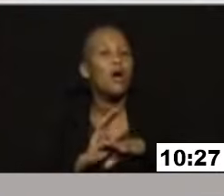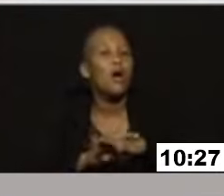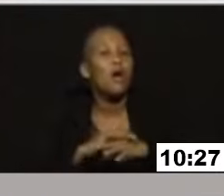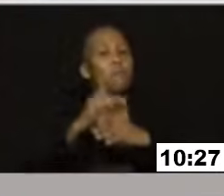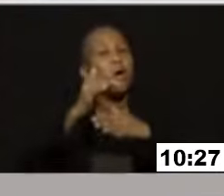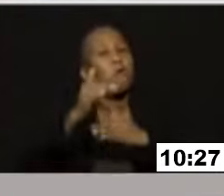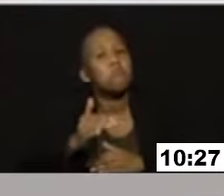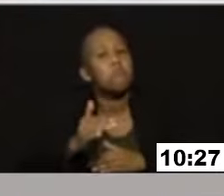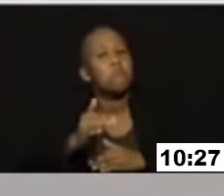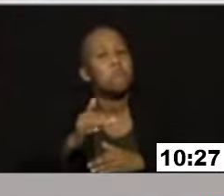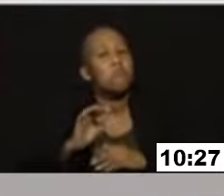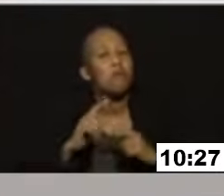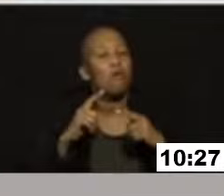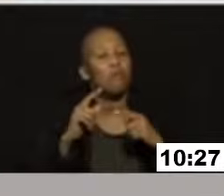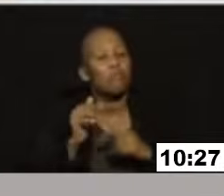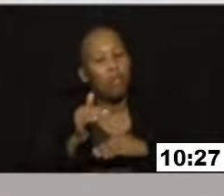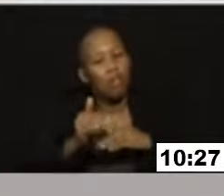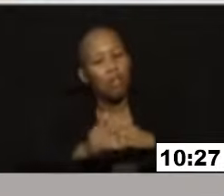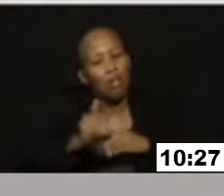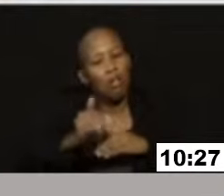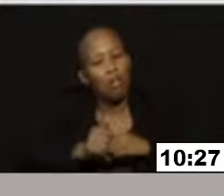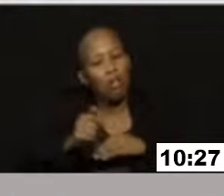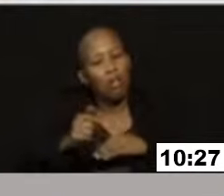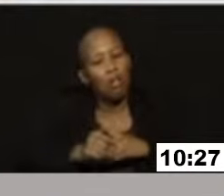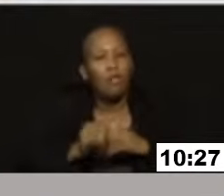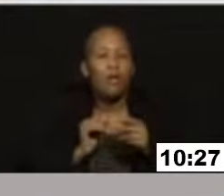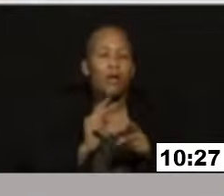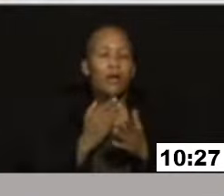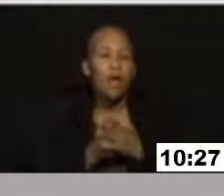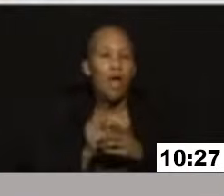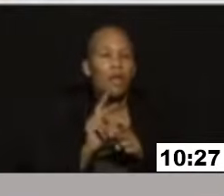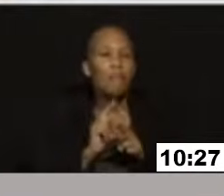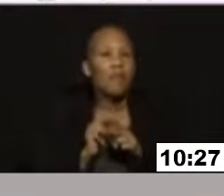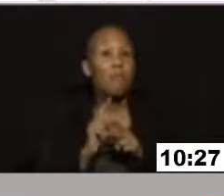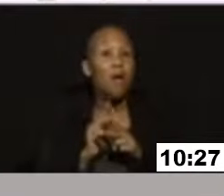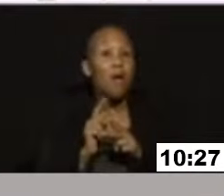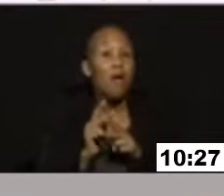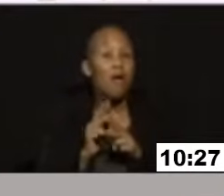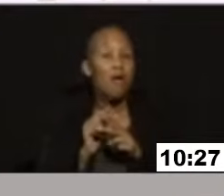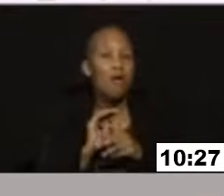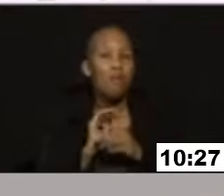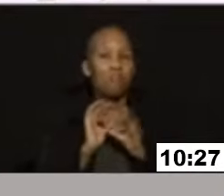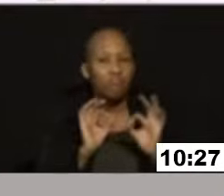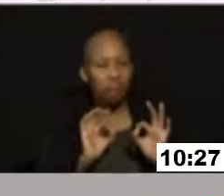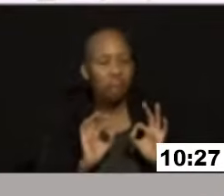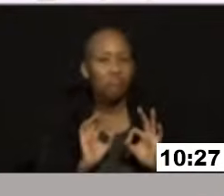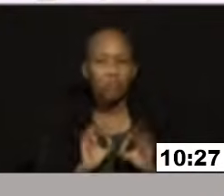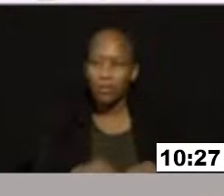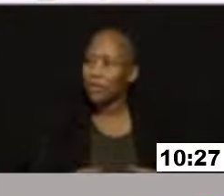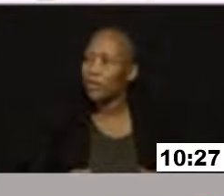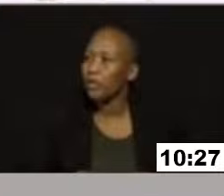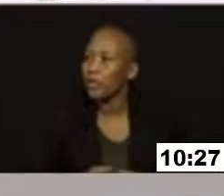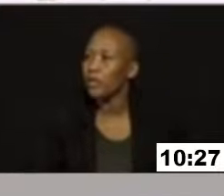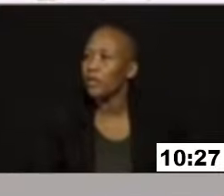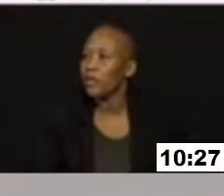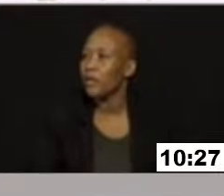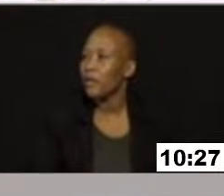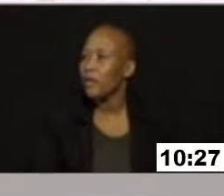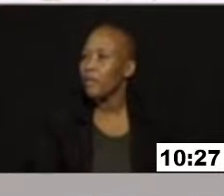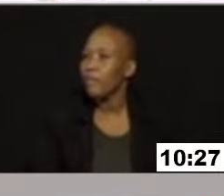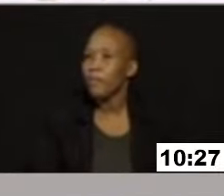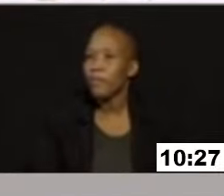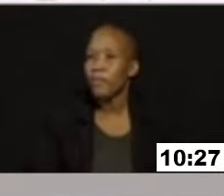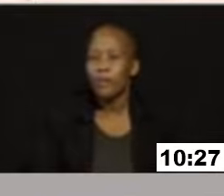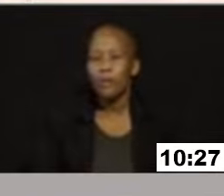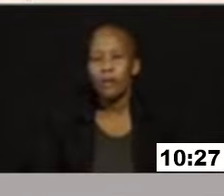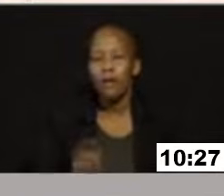it arises. Those are the submissions of the Thank you. evidence leader. Just, Mr. Siminya,